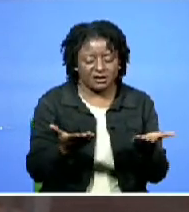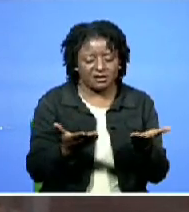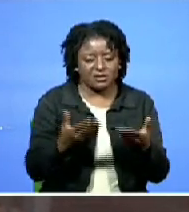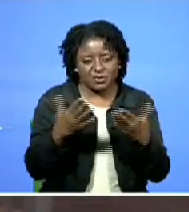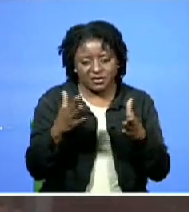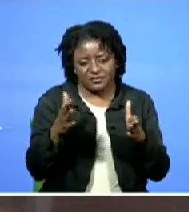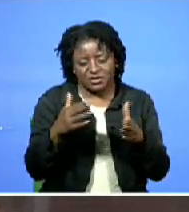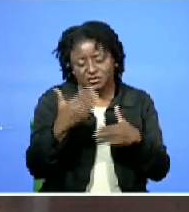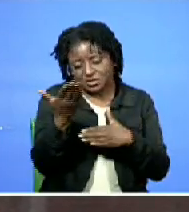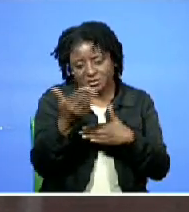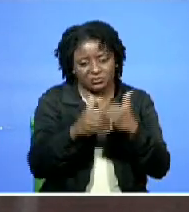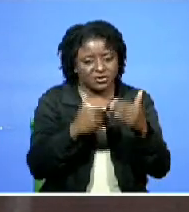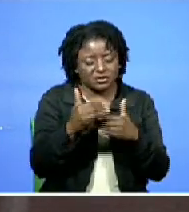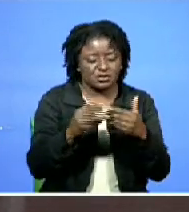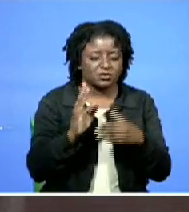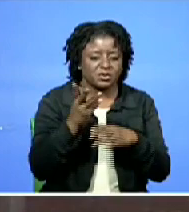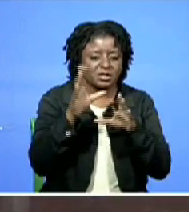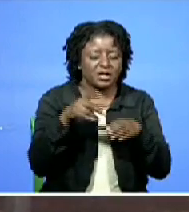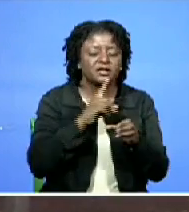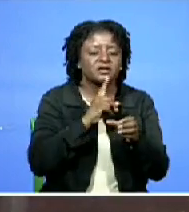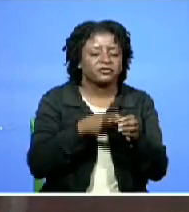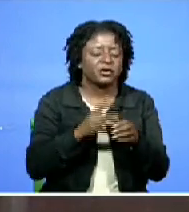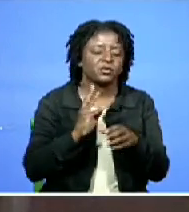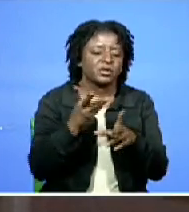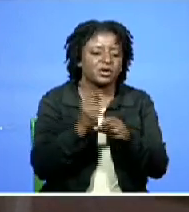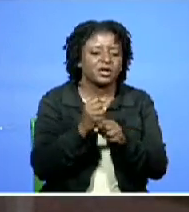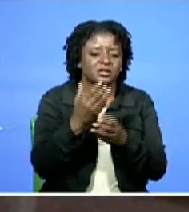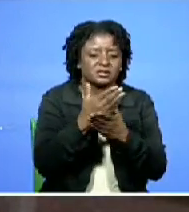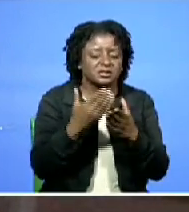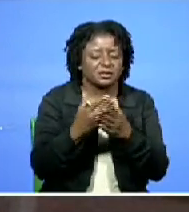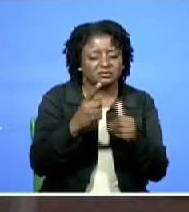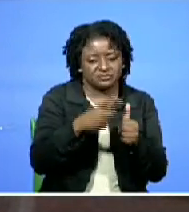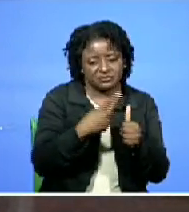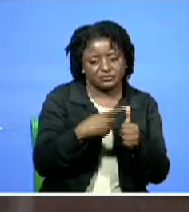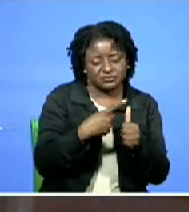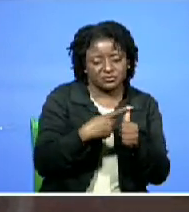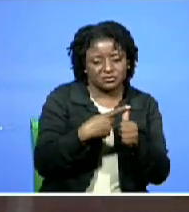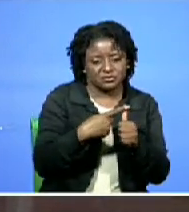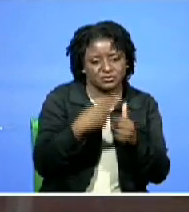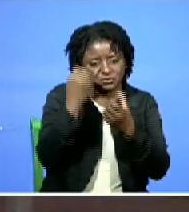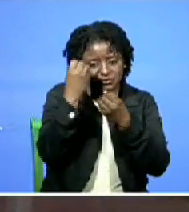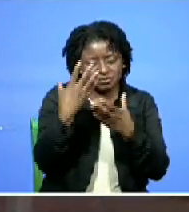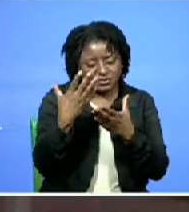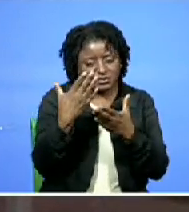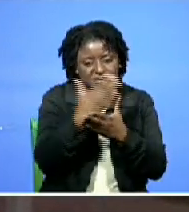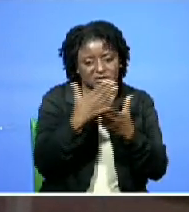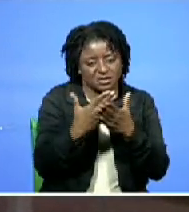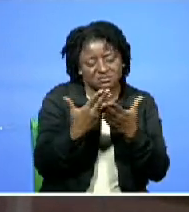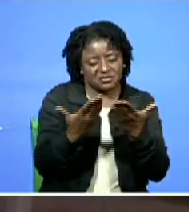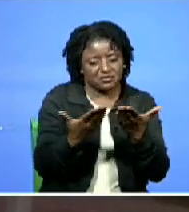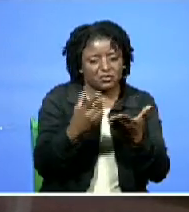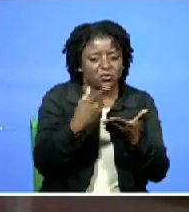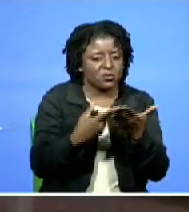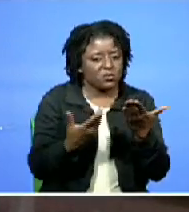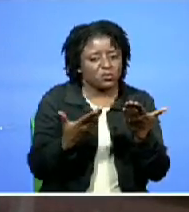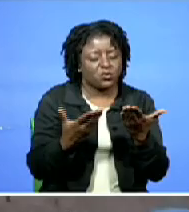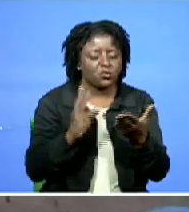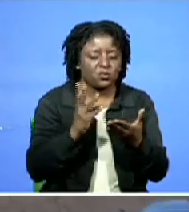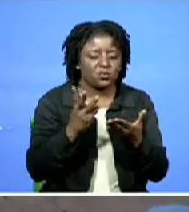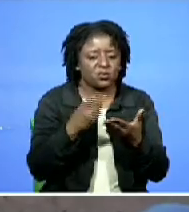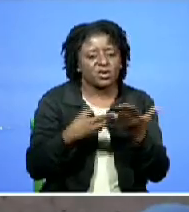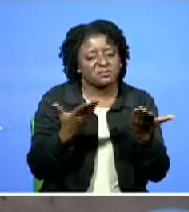we'll be in a position to confirm. We have received some preliminaries as to some of the scenarios that we are working